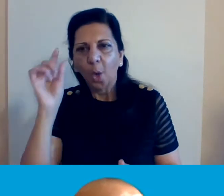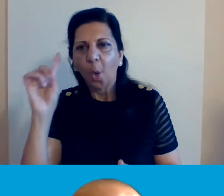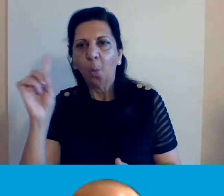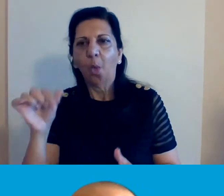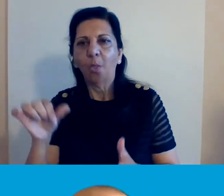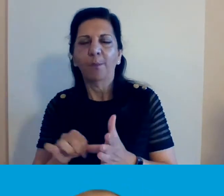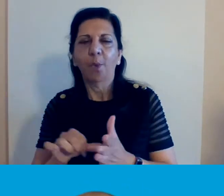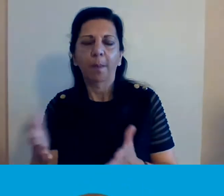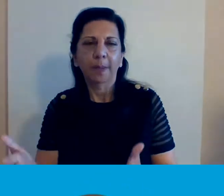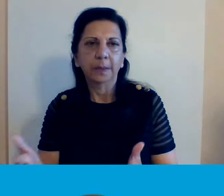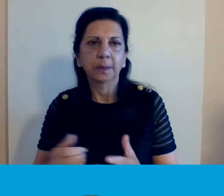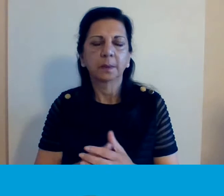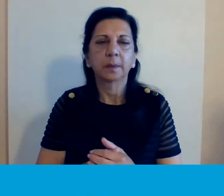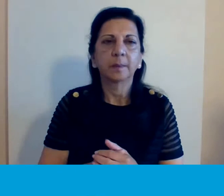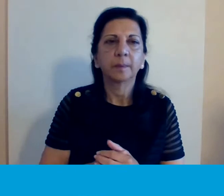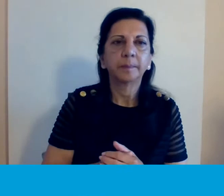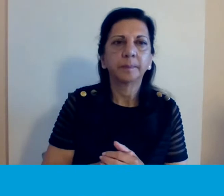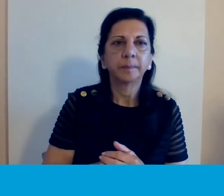I couldn't agree more.